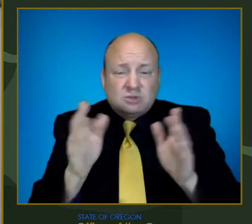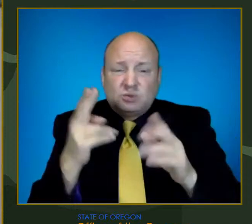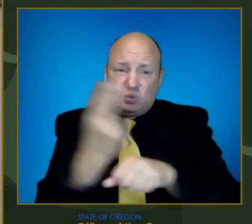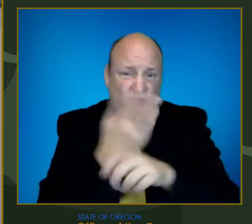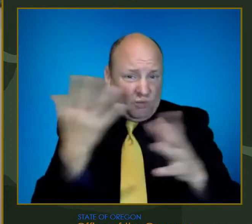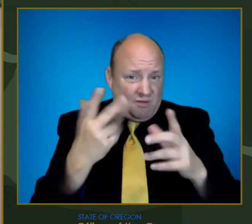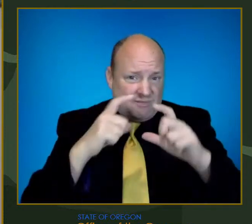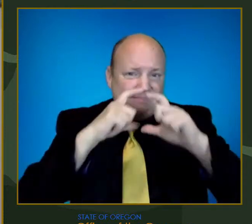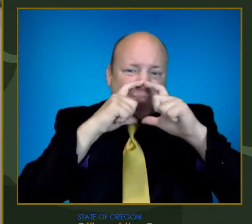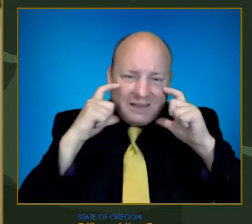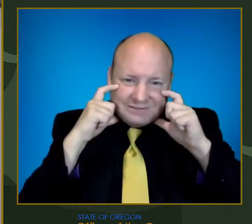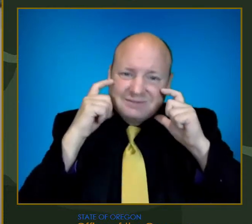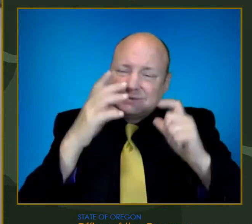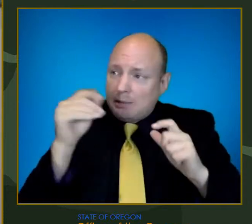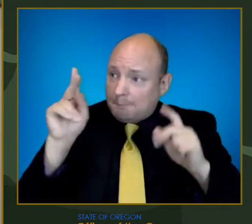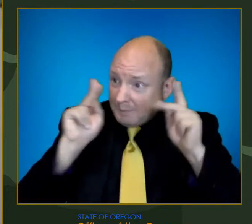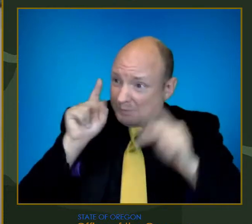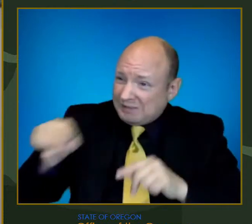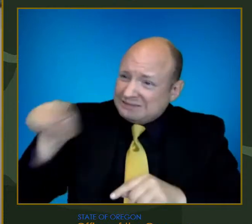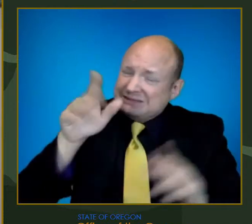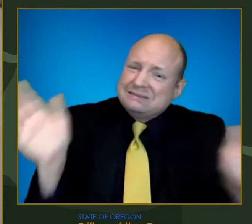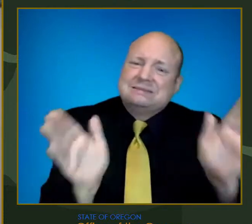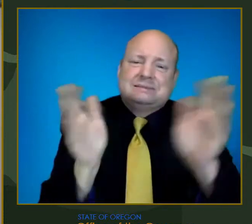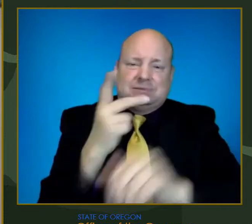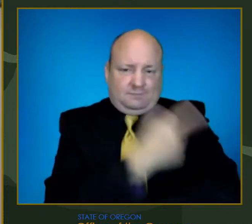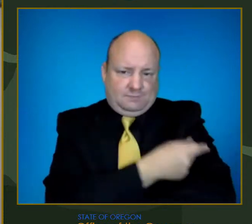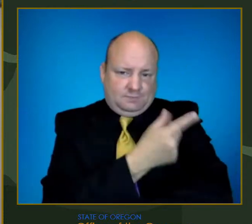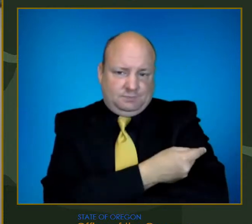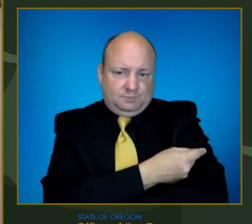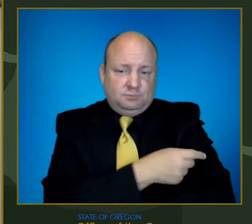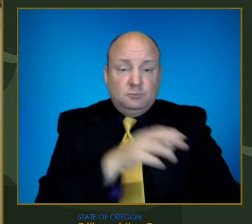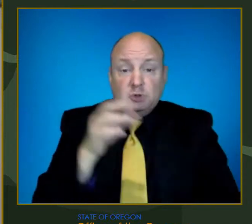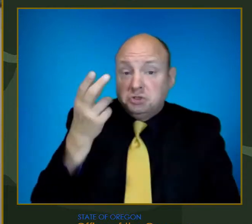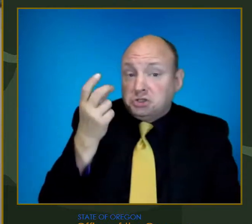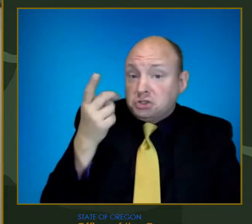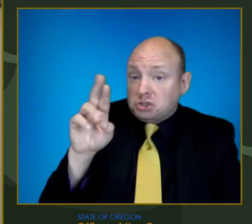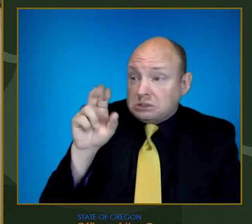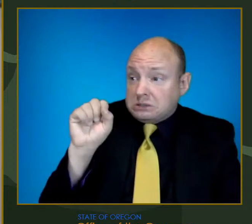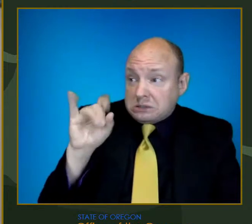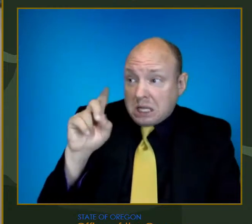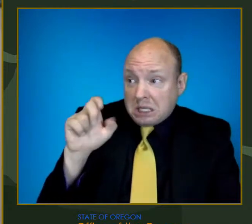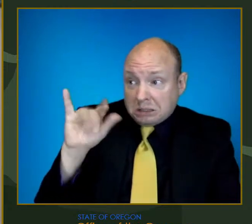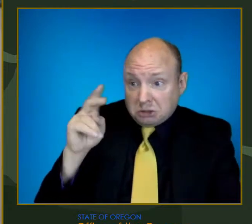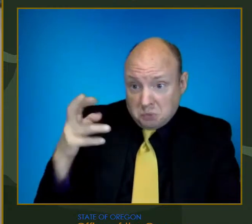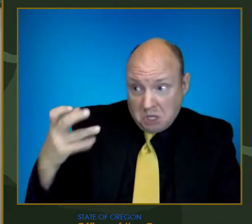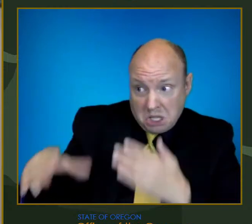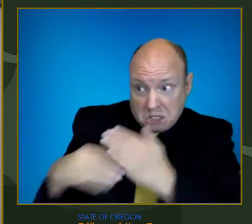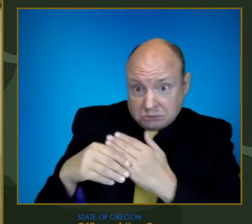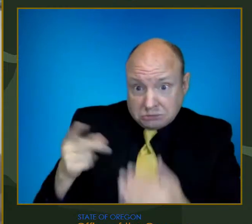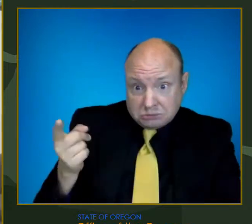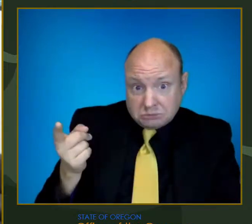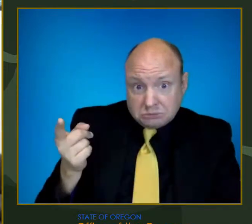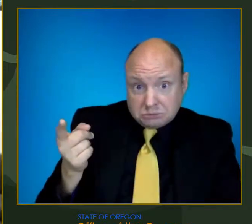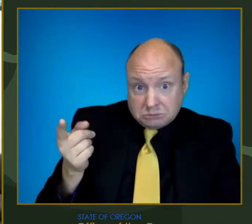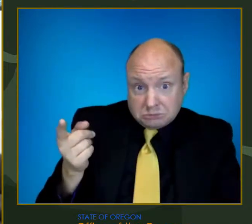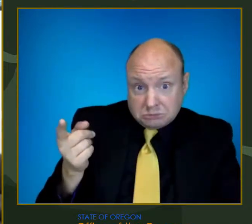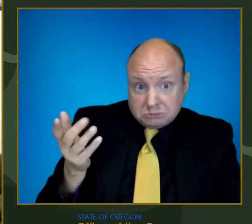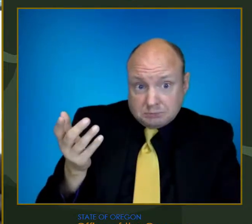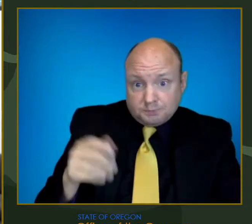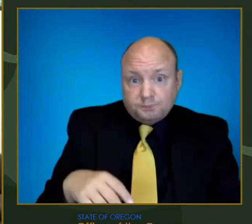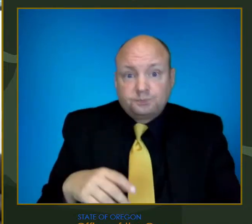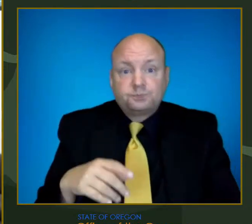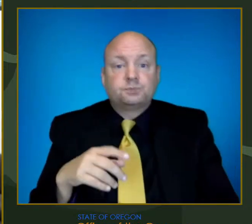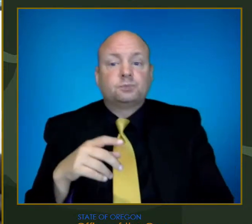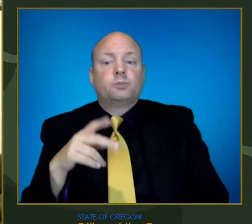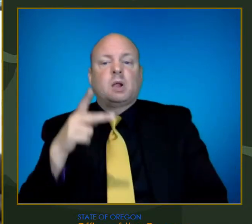let Dr. Seidlinger and Director Allen fill in with more detail. Maybe I'll go ahead and jump in first and